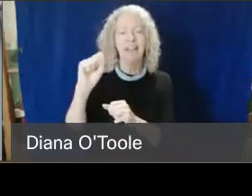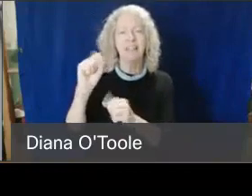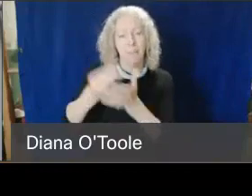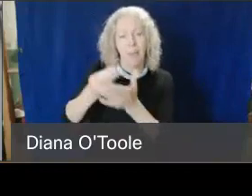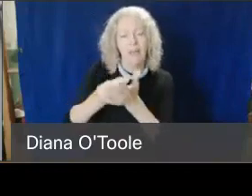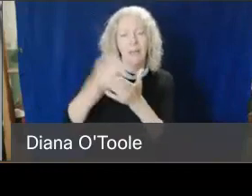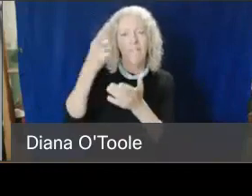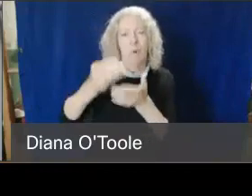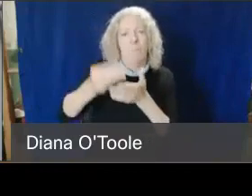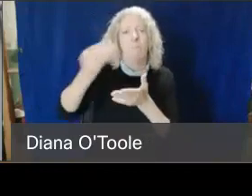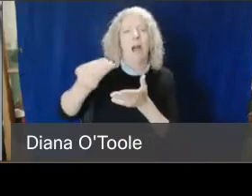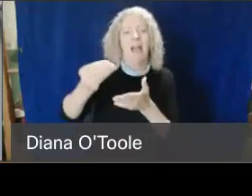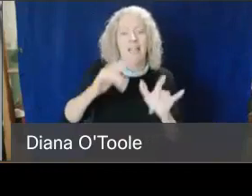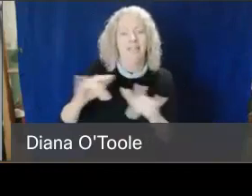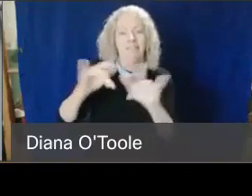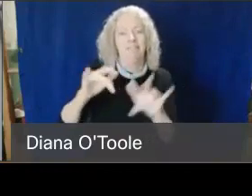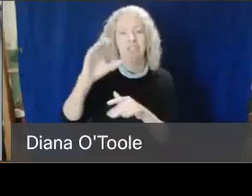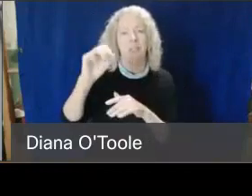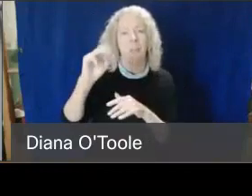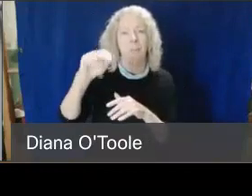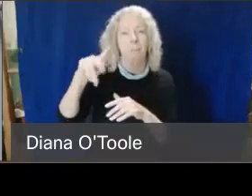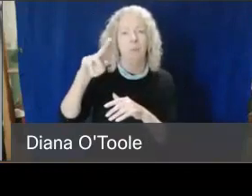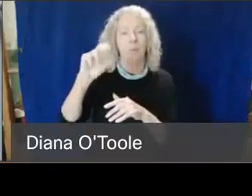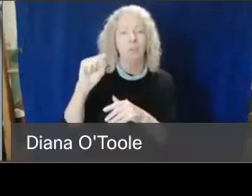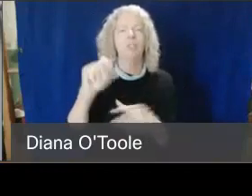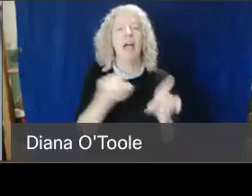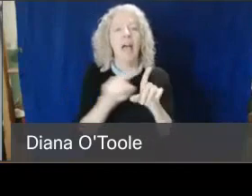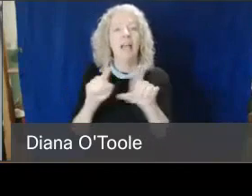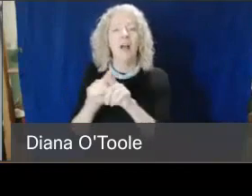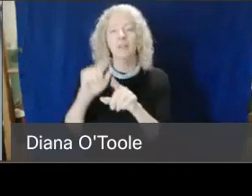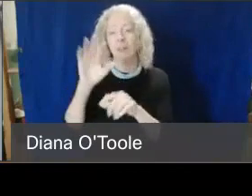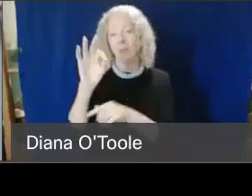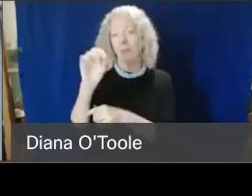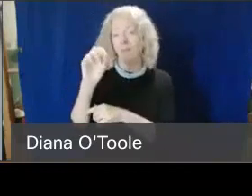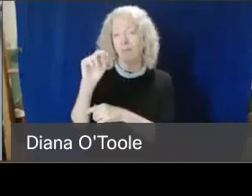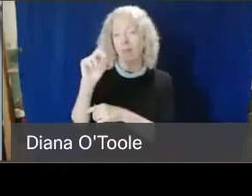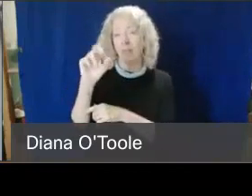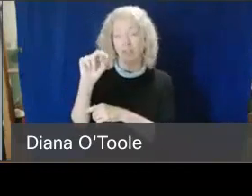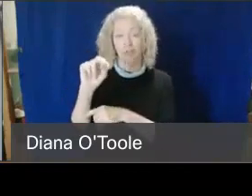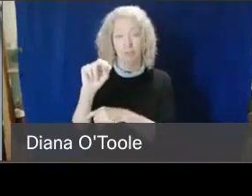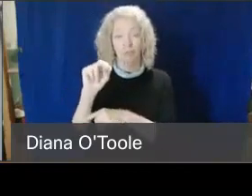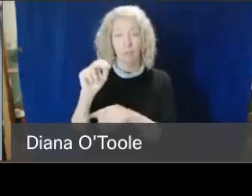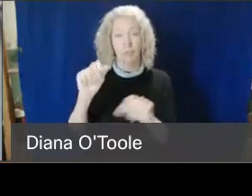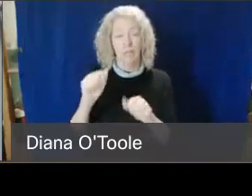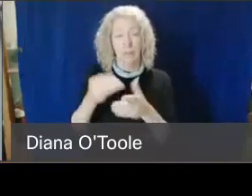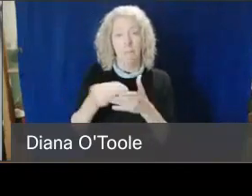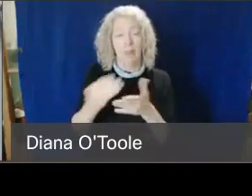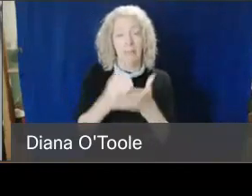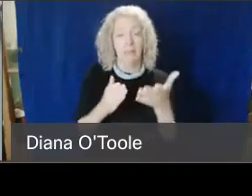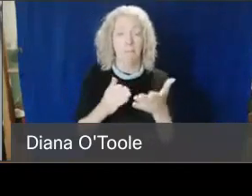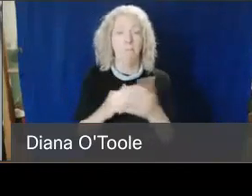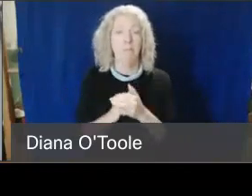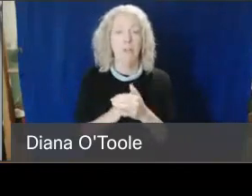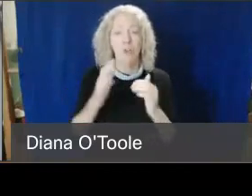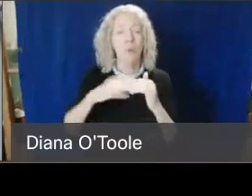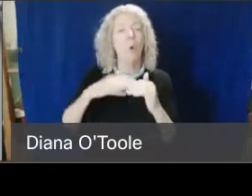the foundation was able to obtain resources for computers as well. So we have over 250